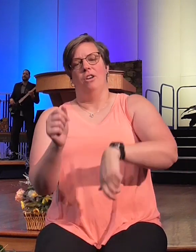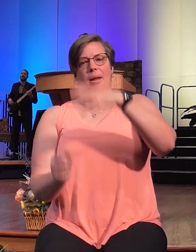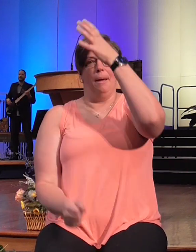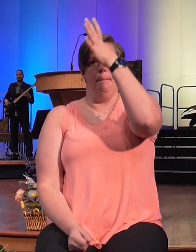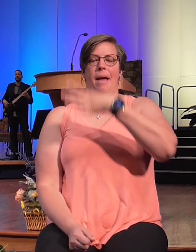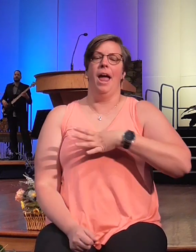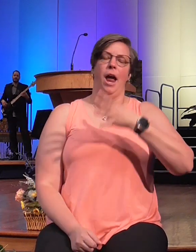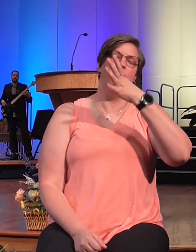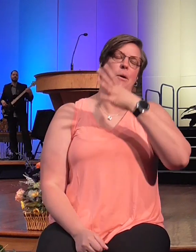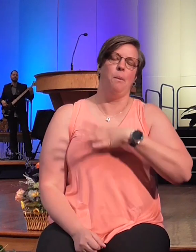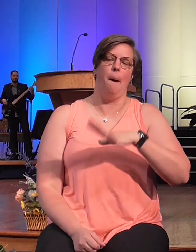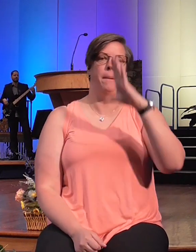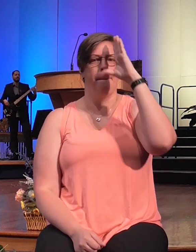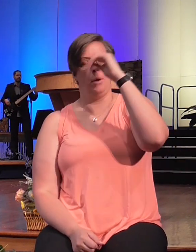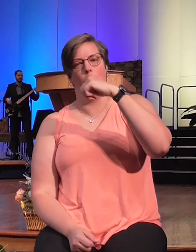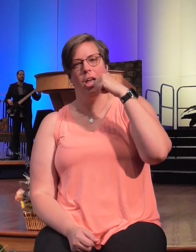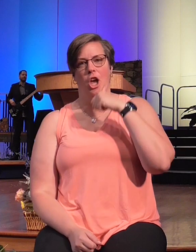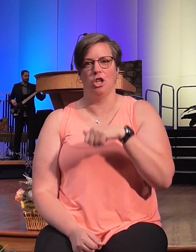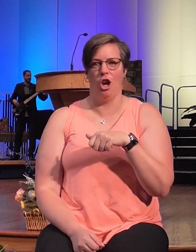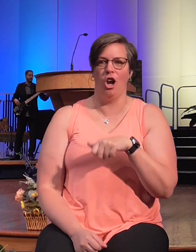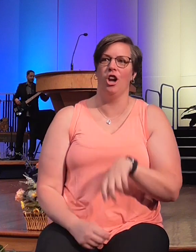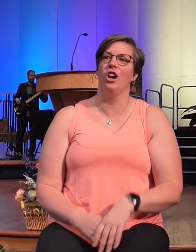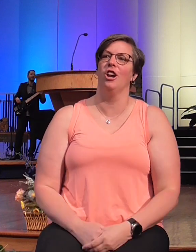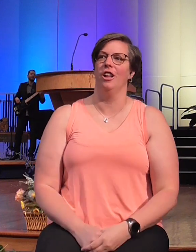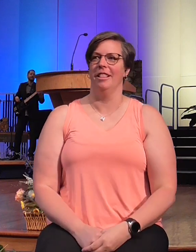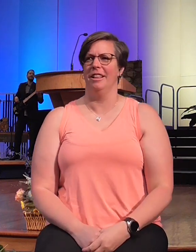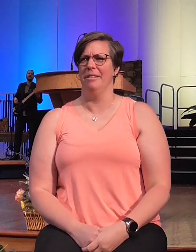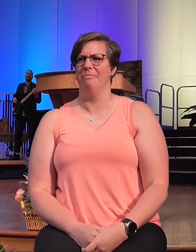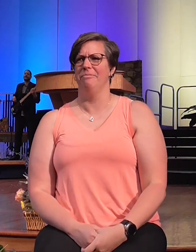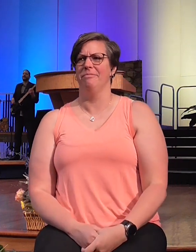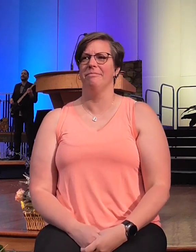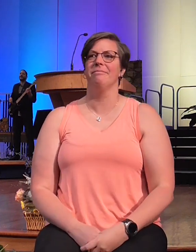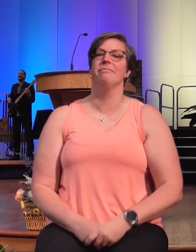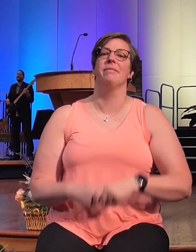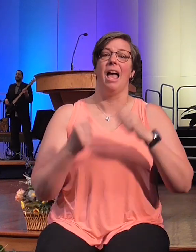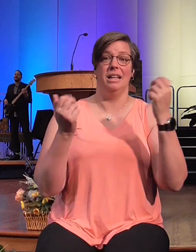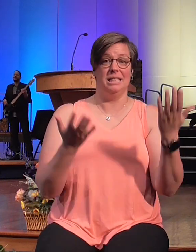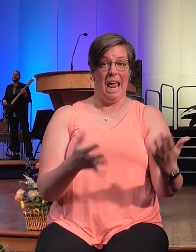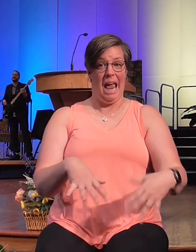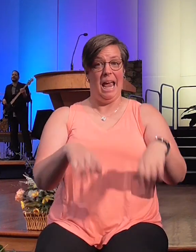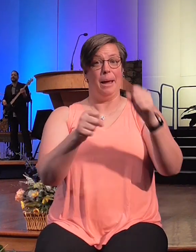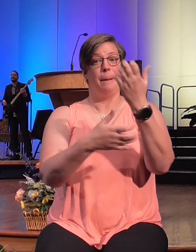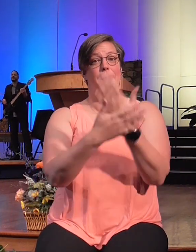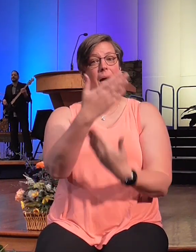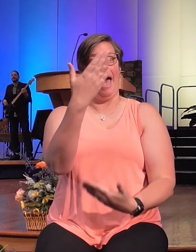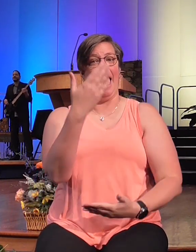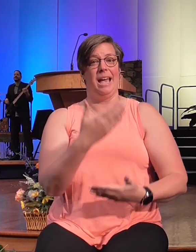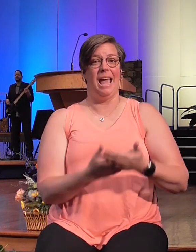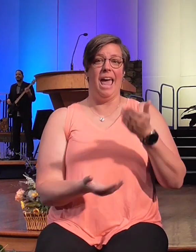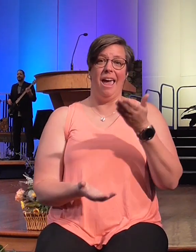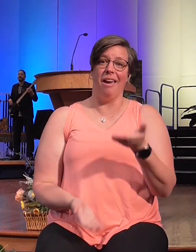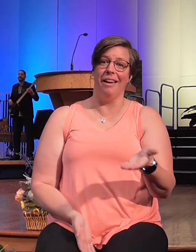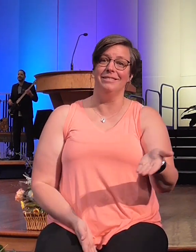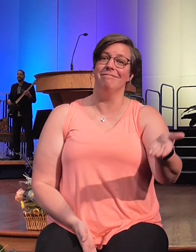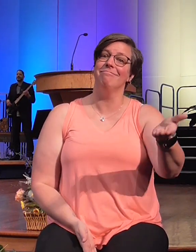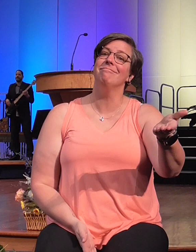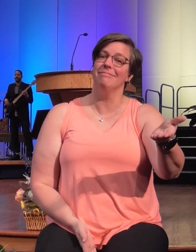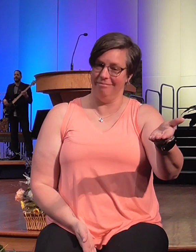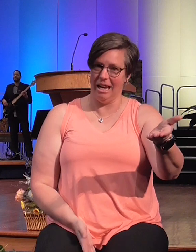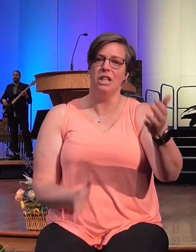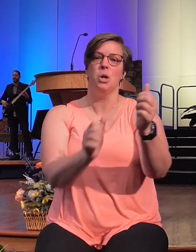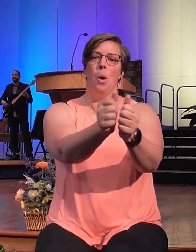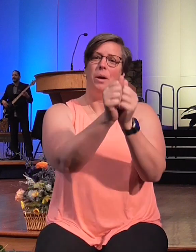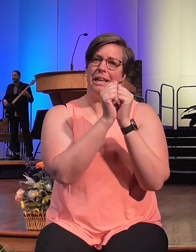Every man and woman, every boy and girl. Take my hand,